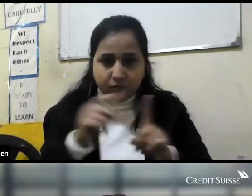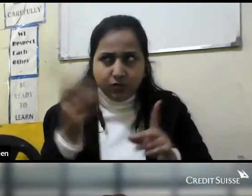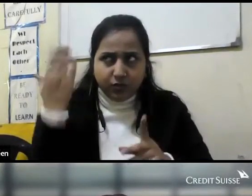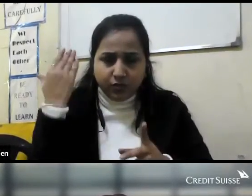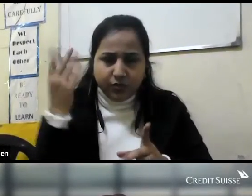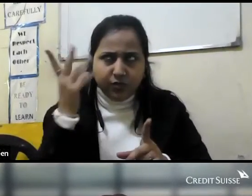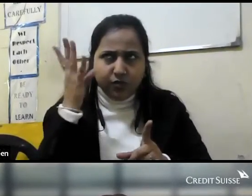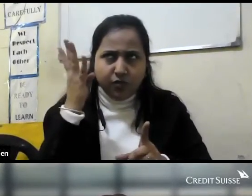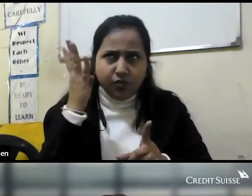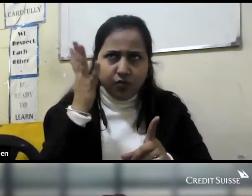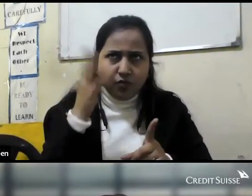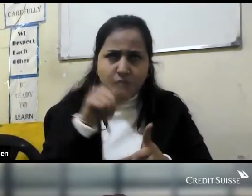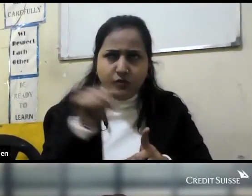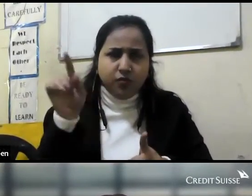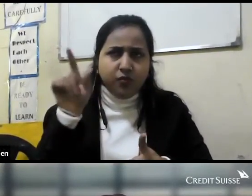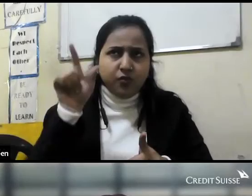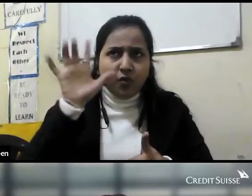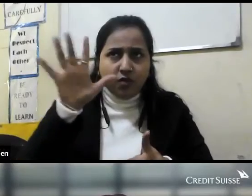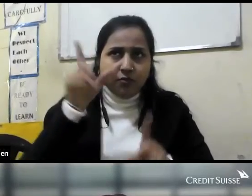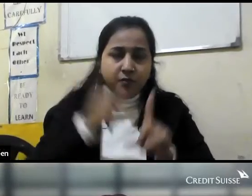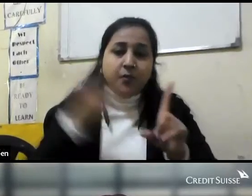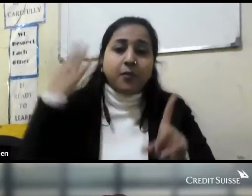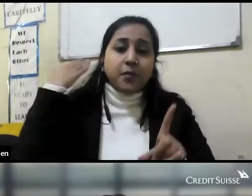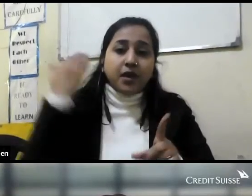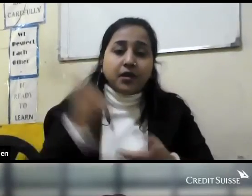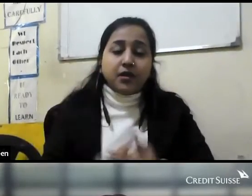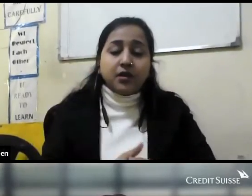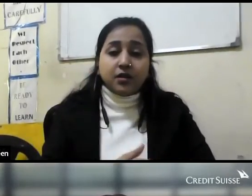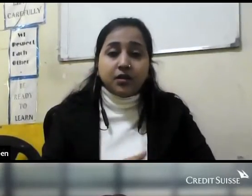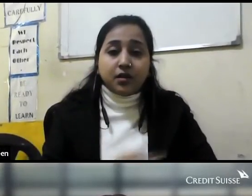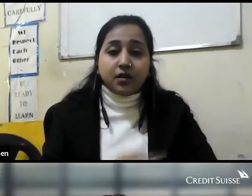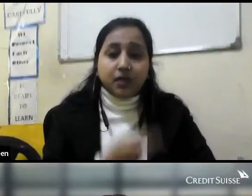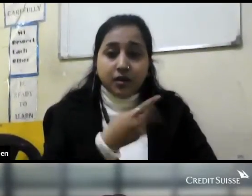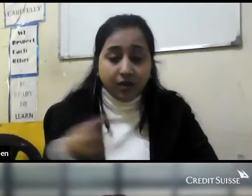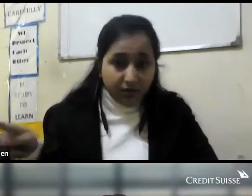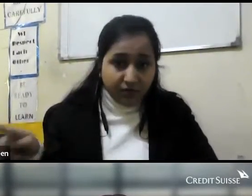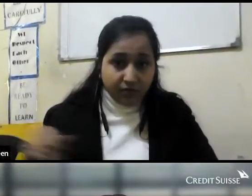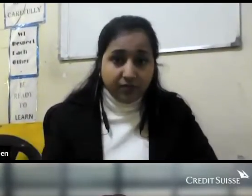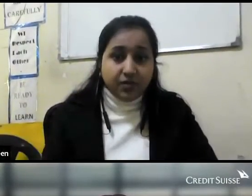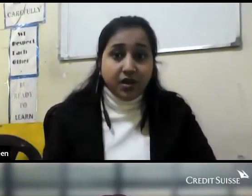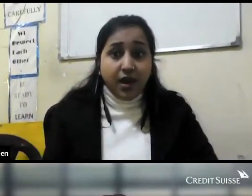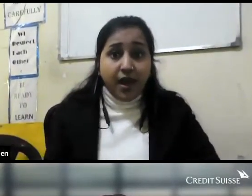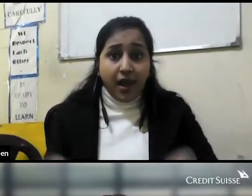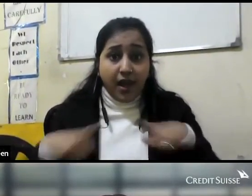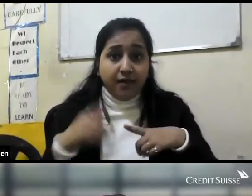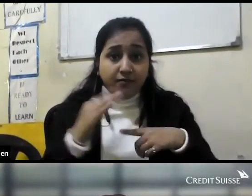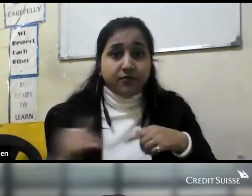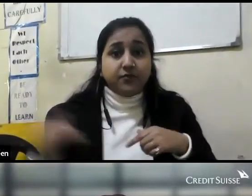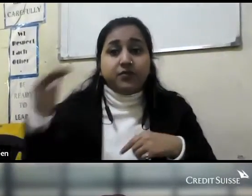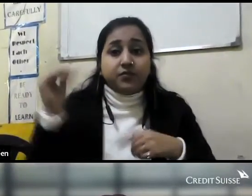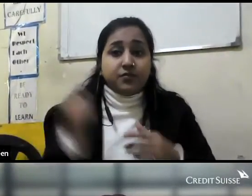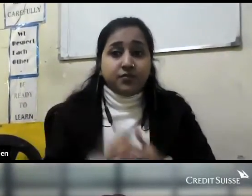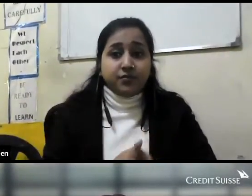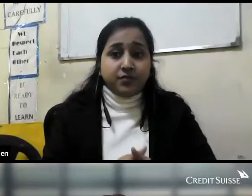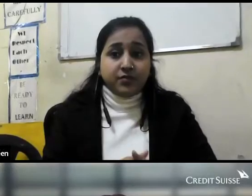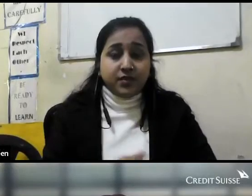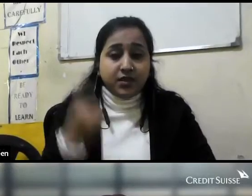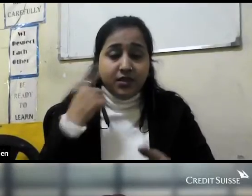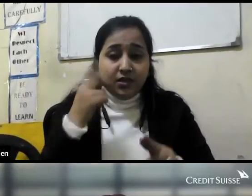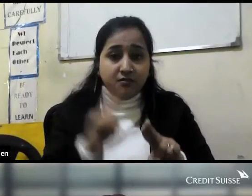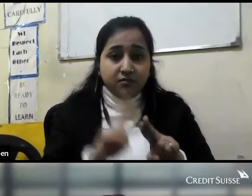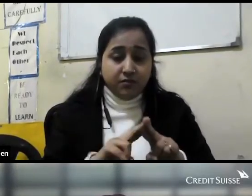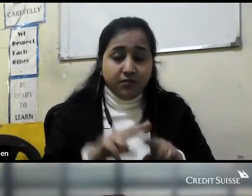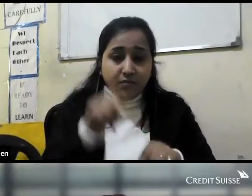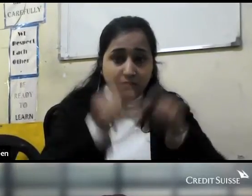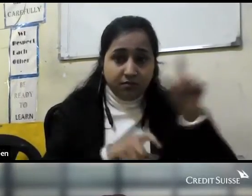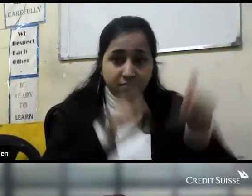back. The entire setup, their life, they take a bullet for us, let us make their life better. And those people, they can't survive. Their mortality goes up